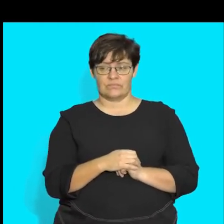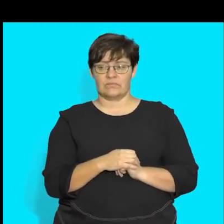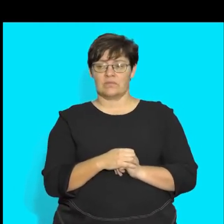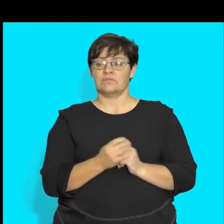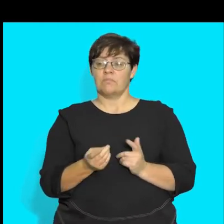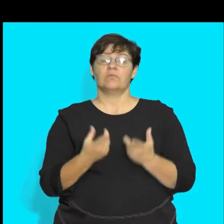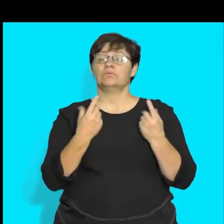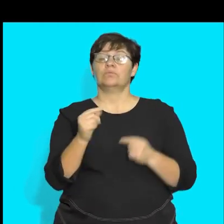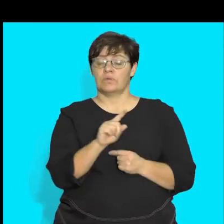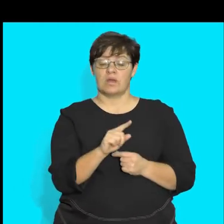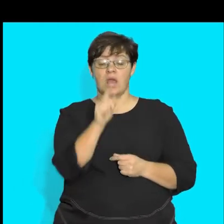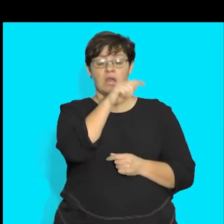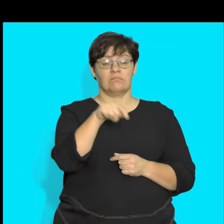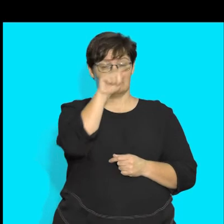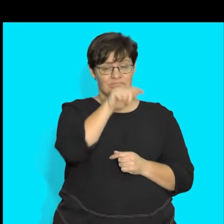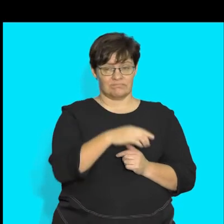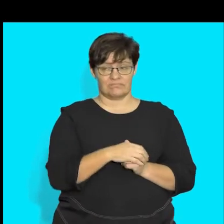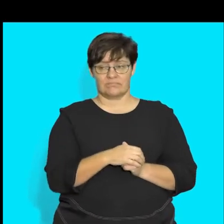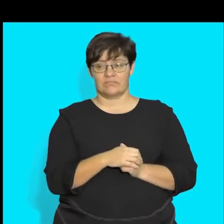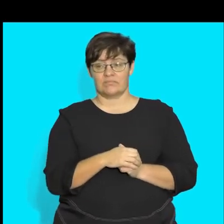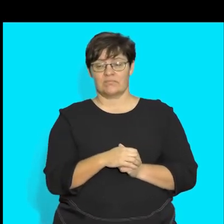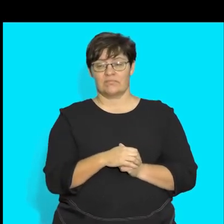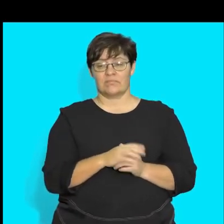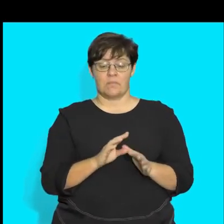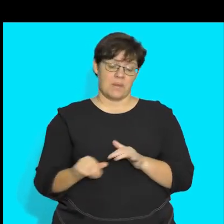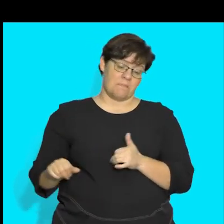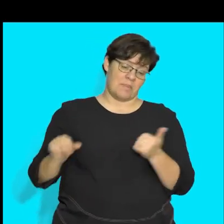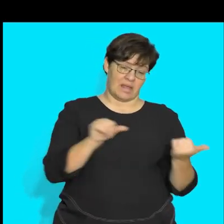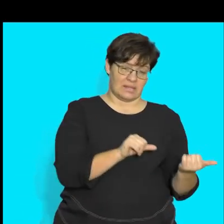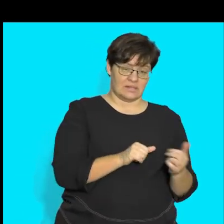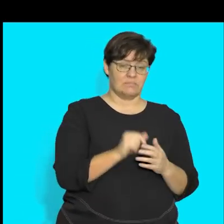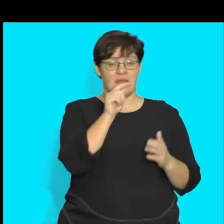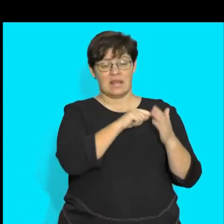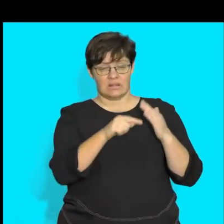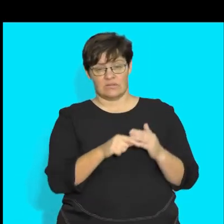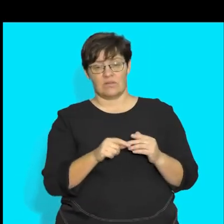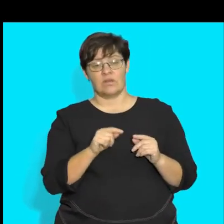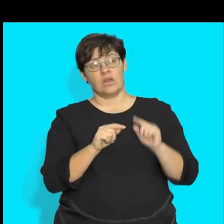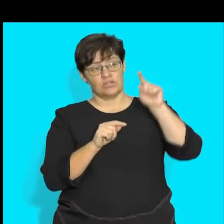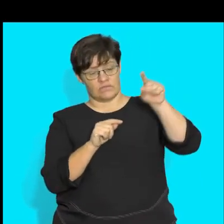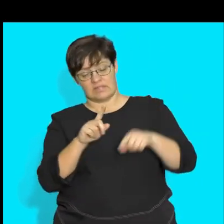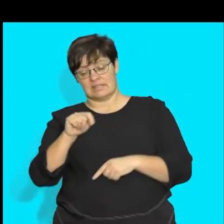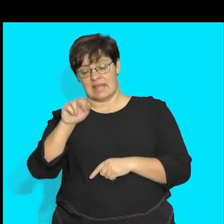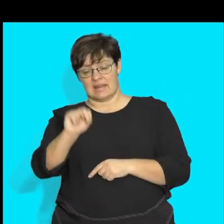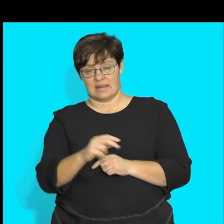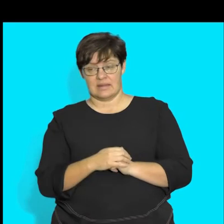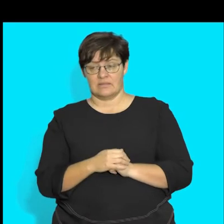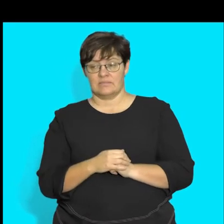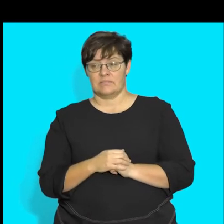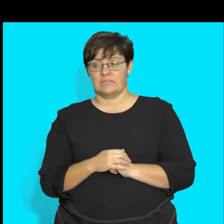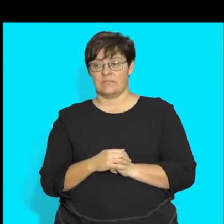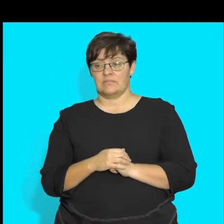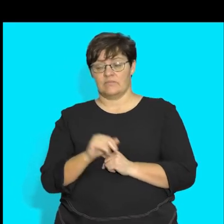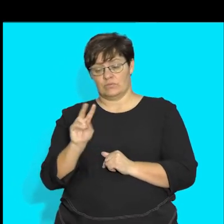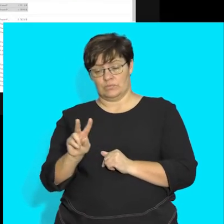And so what I'm going to go do is I'm going to go work backwards, and on my calculator, I'm going to use shift tan